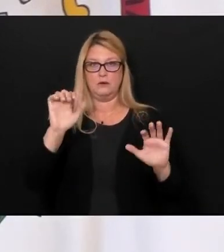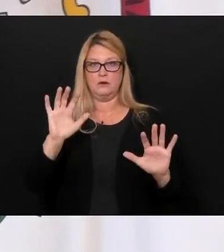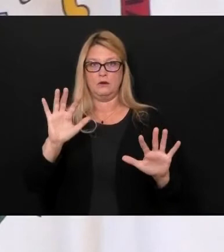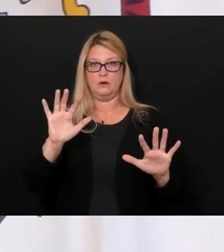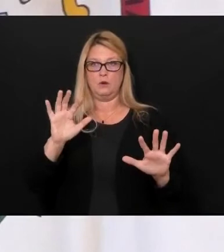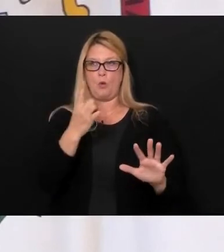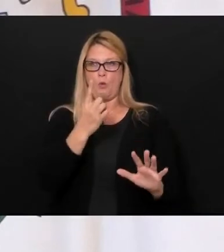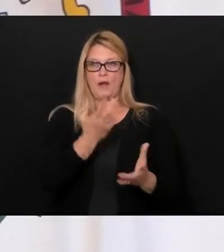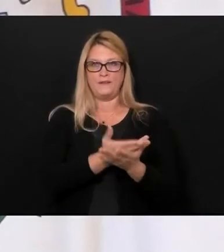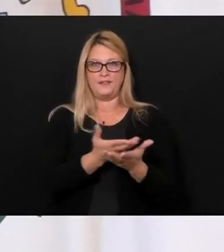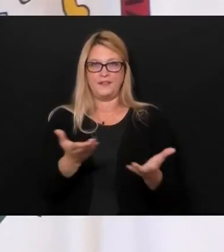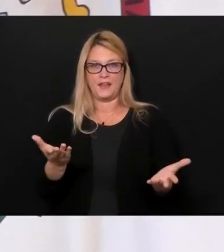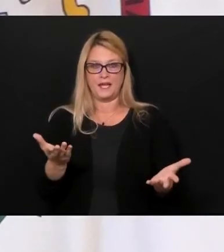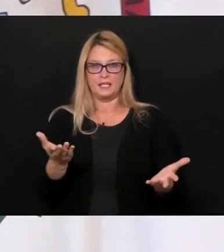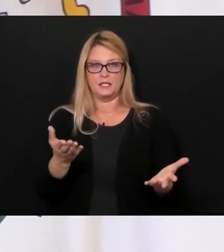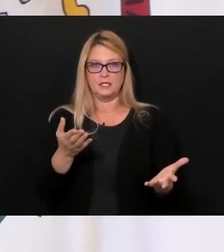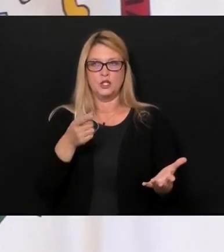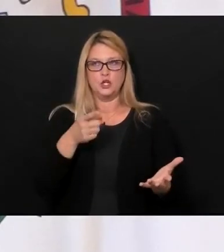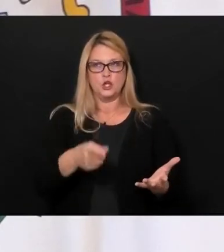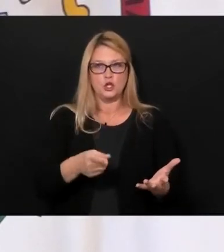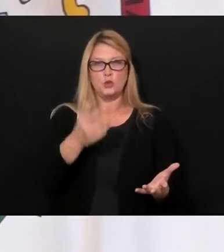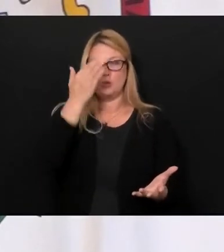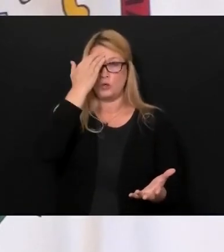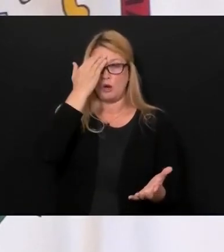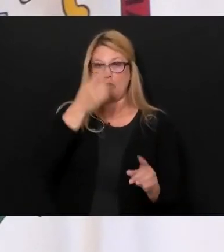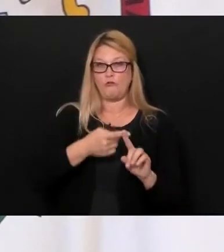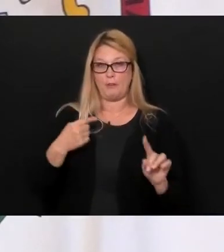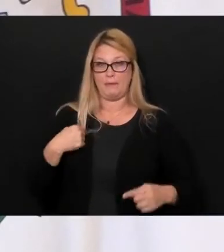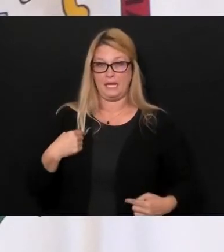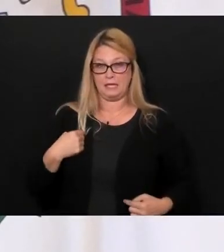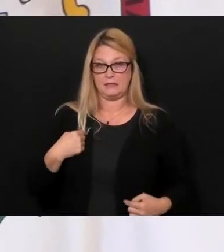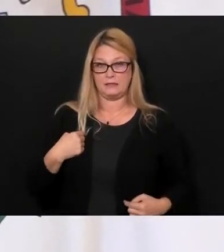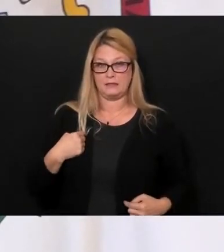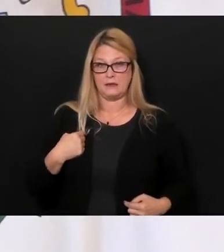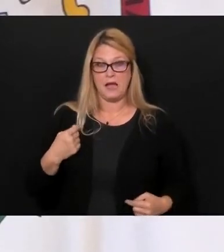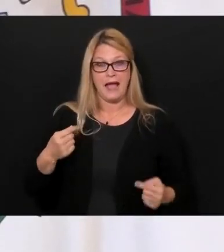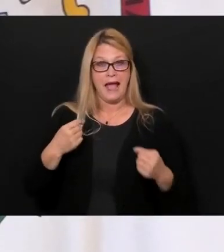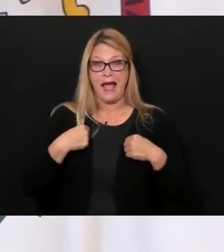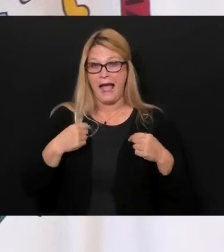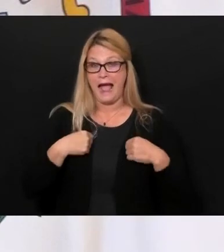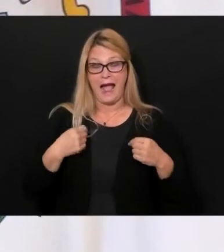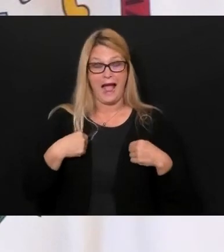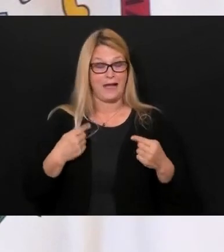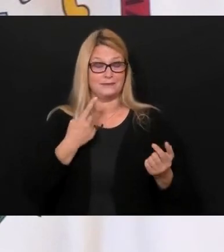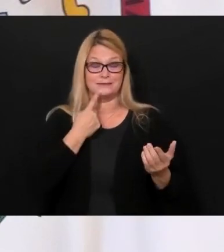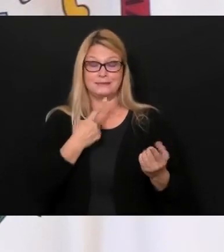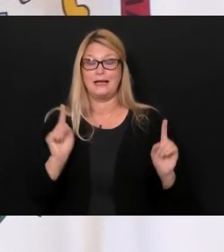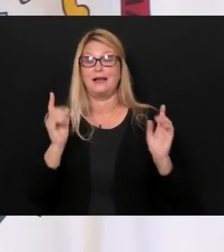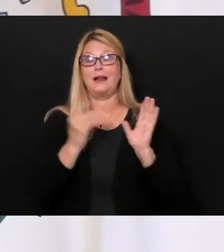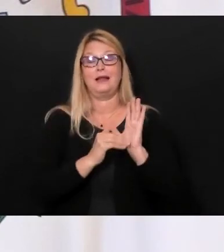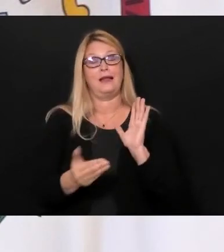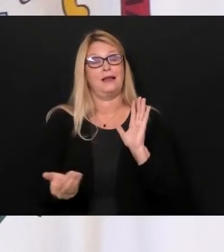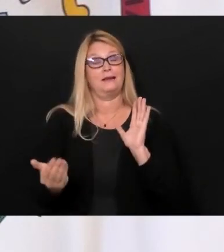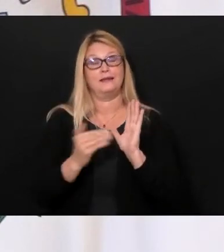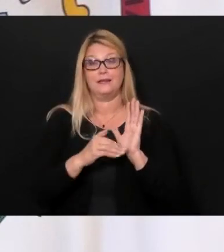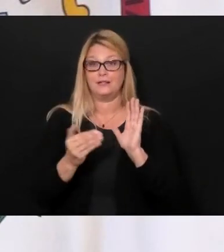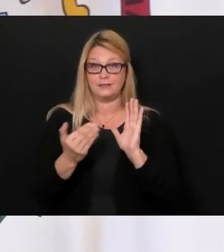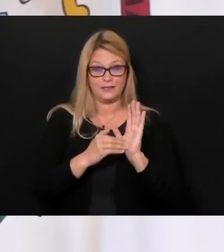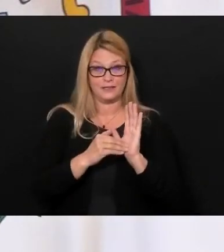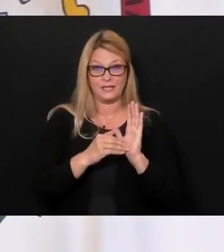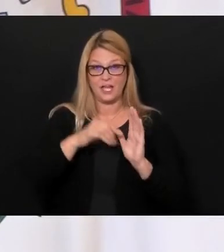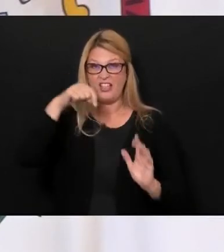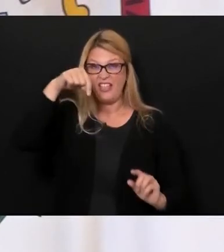can count on, and you can count on by me, I have said it 1,000 times over.